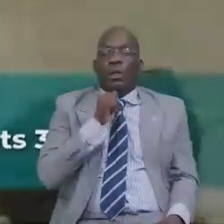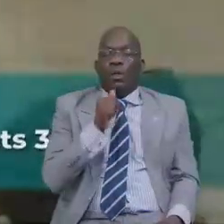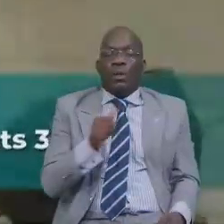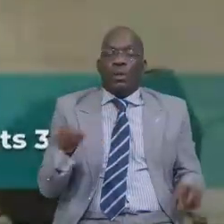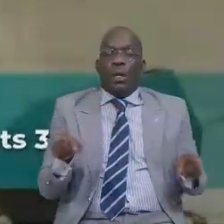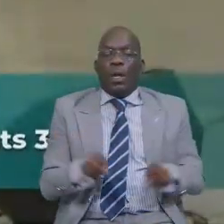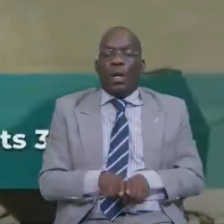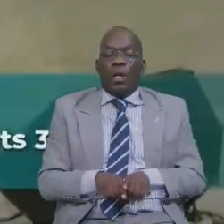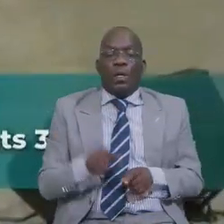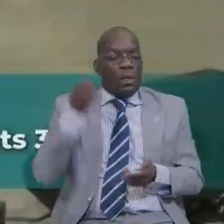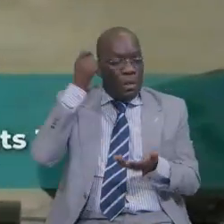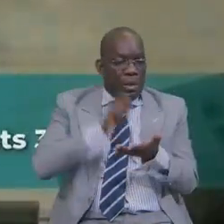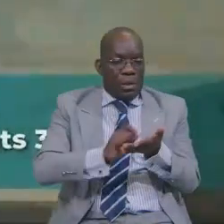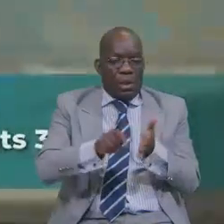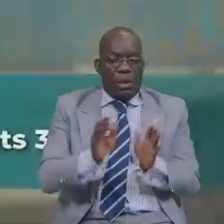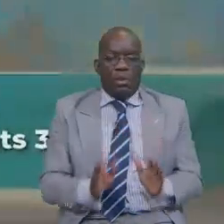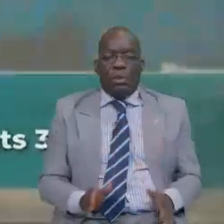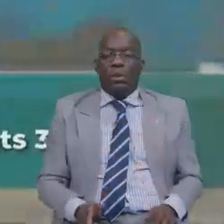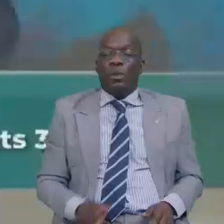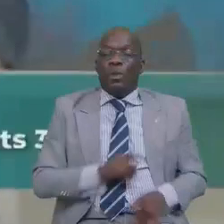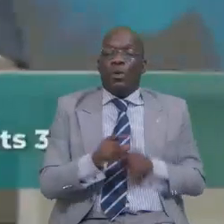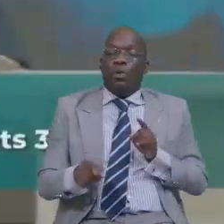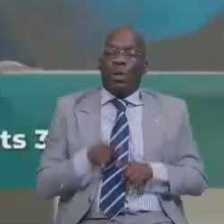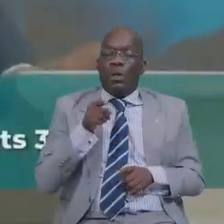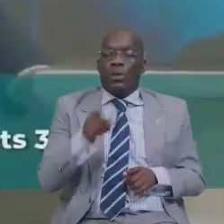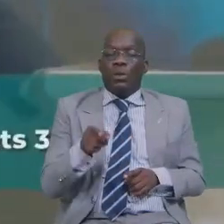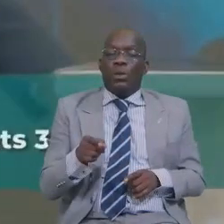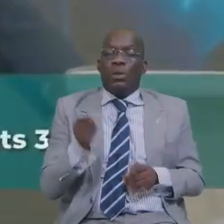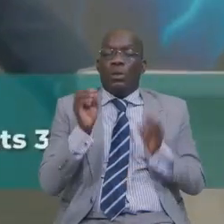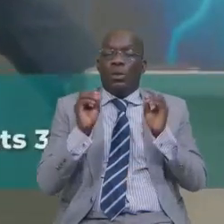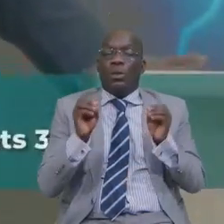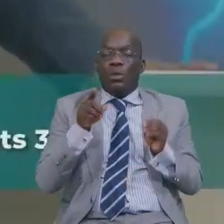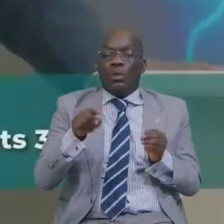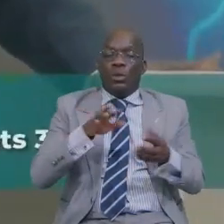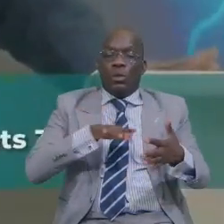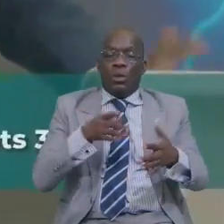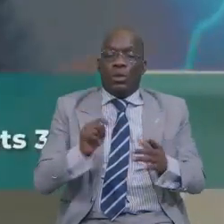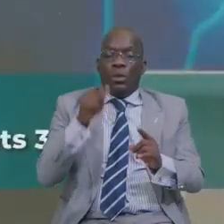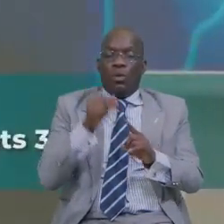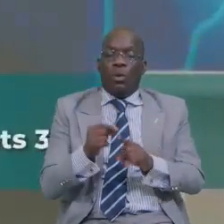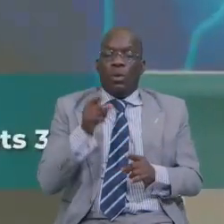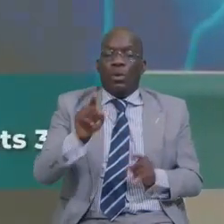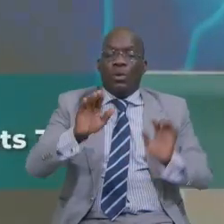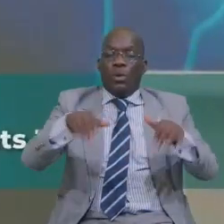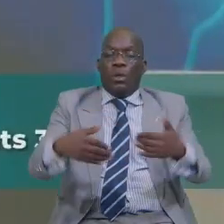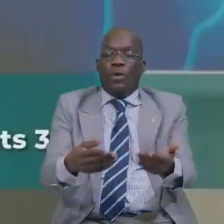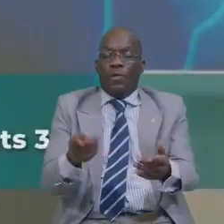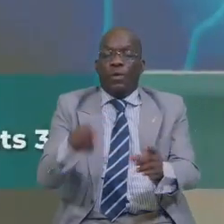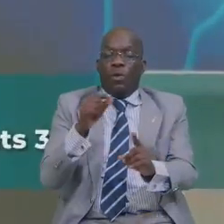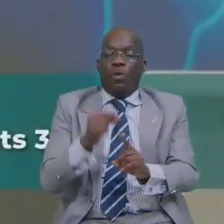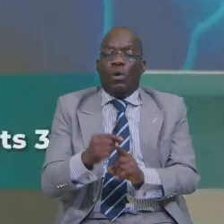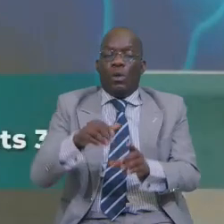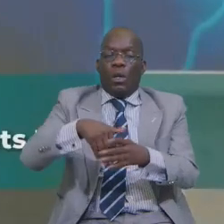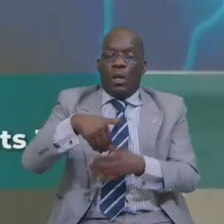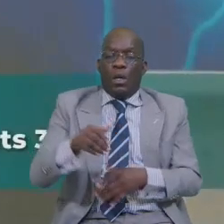as the scribes. When you teach, you have studied the word and you are giving the word out,